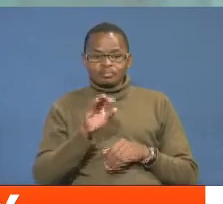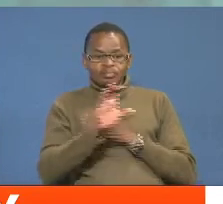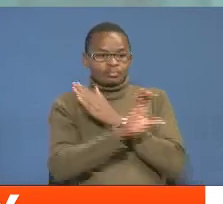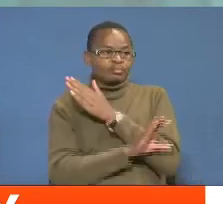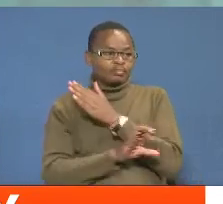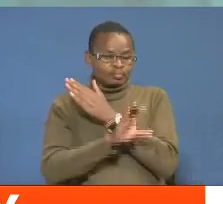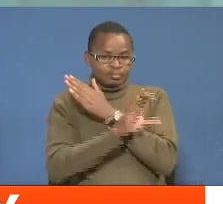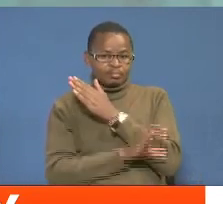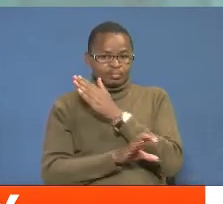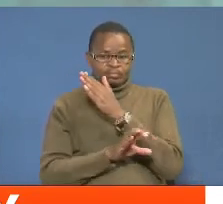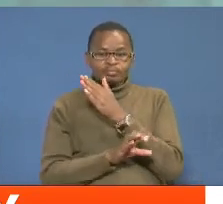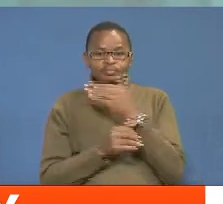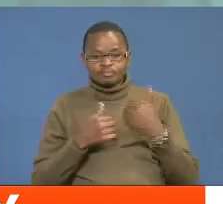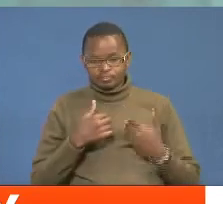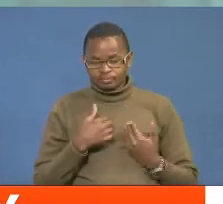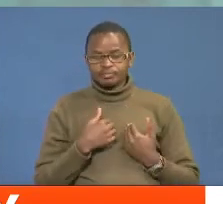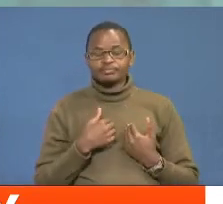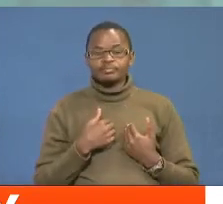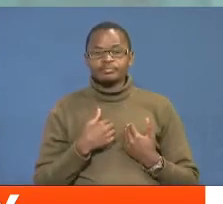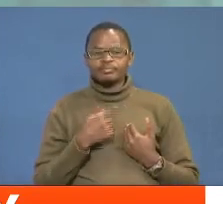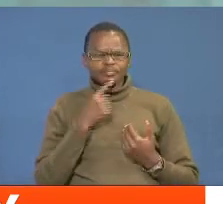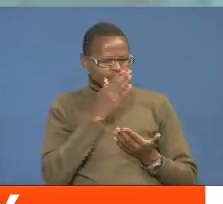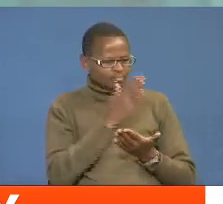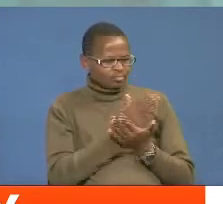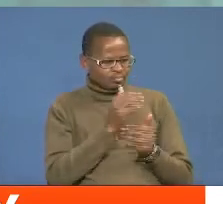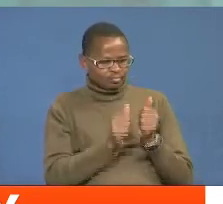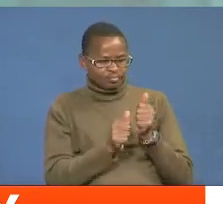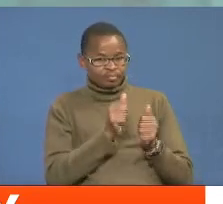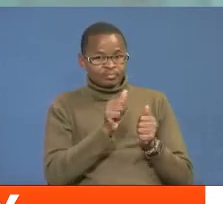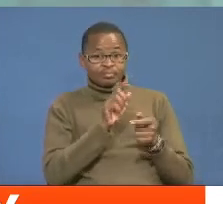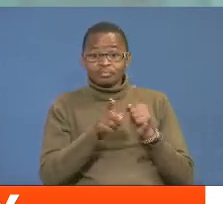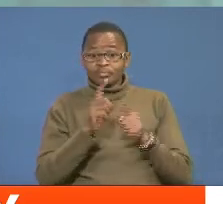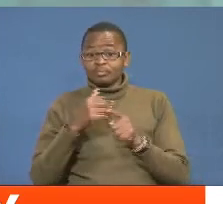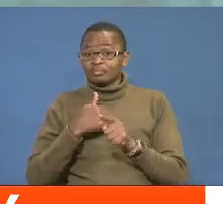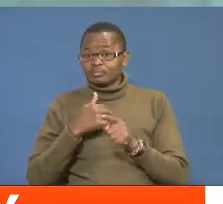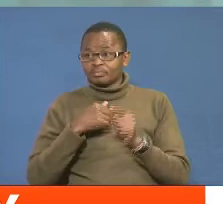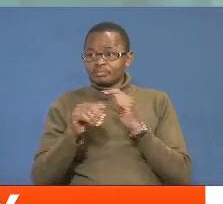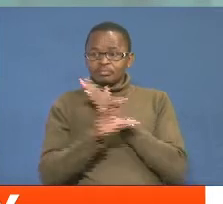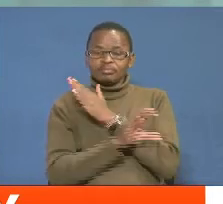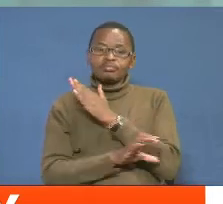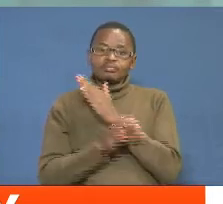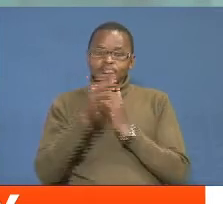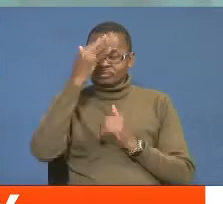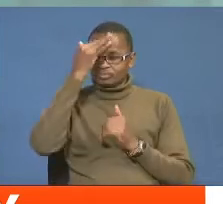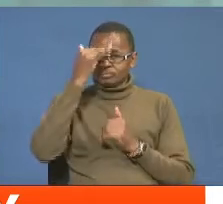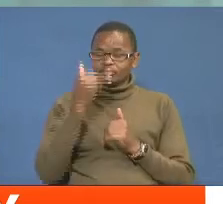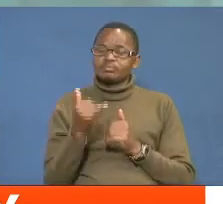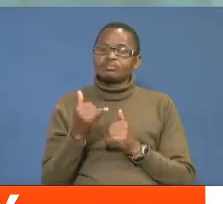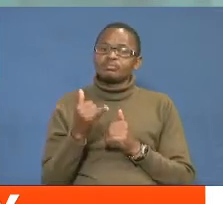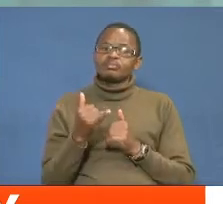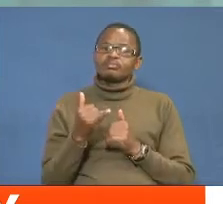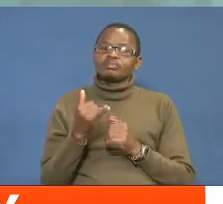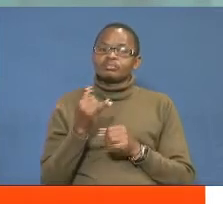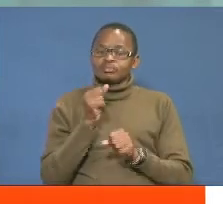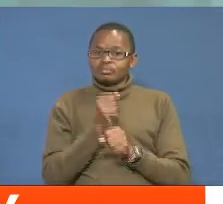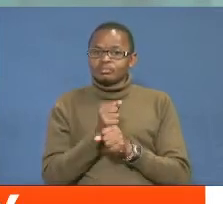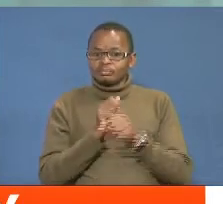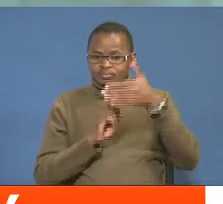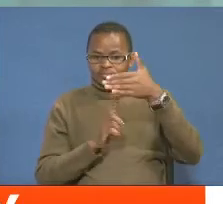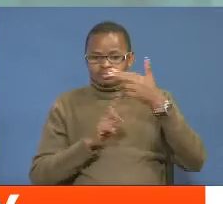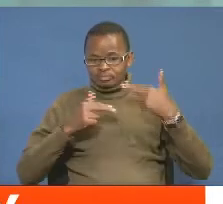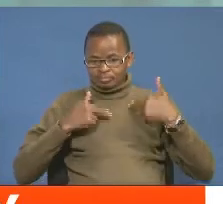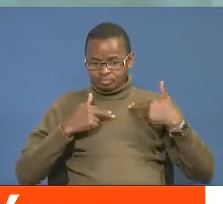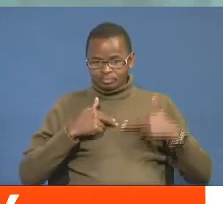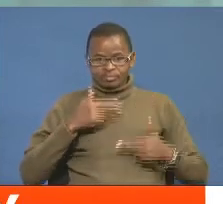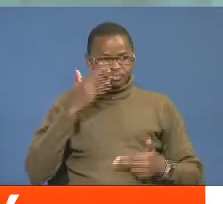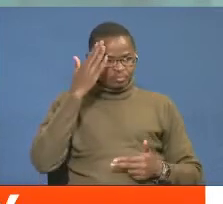country, given that we're not yet sure which variant we have in the country, why does the Ministry of Health